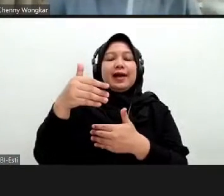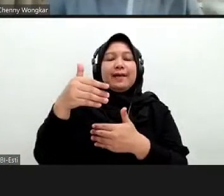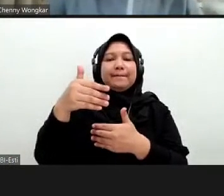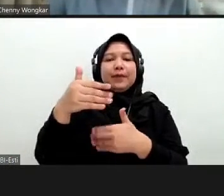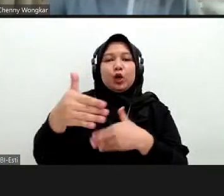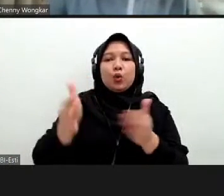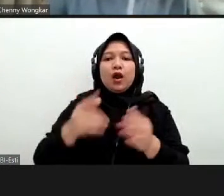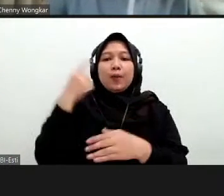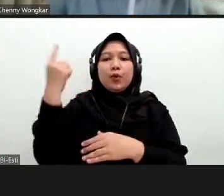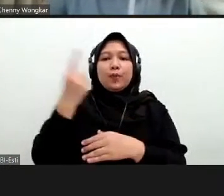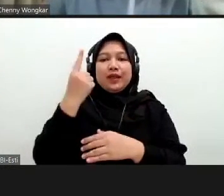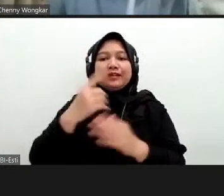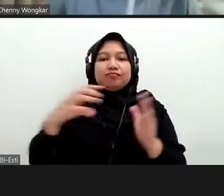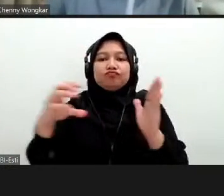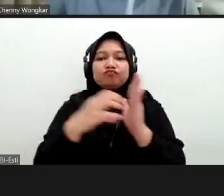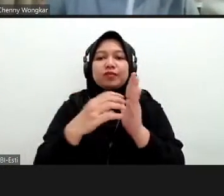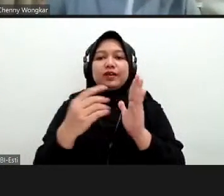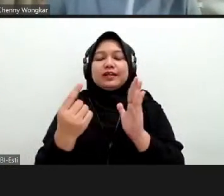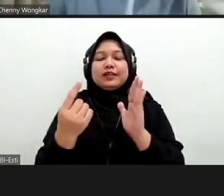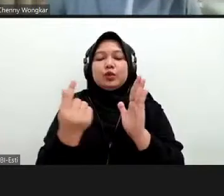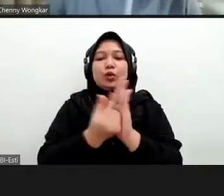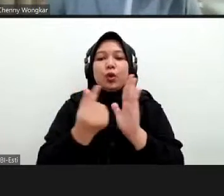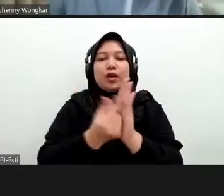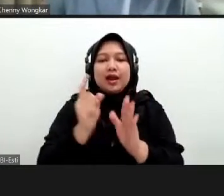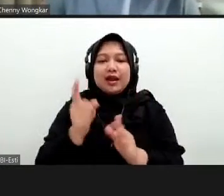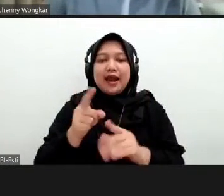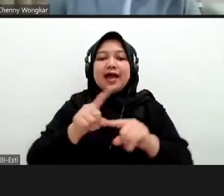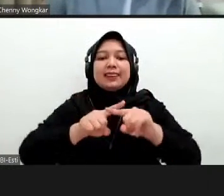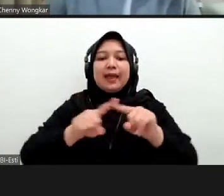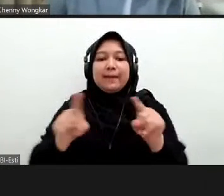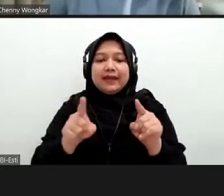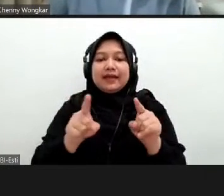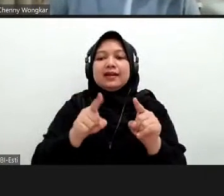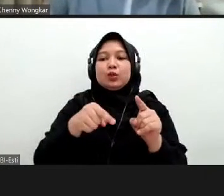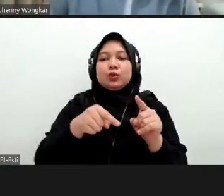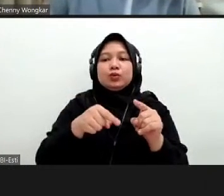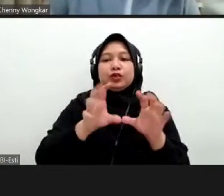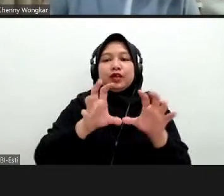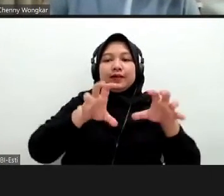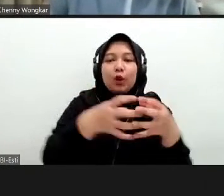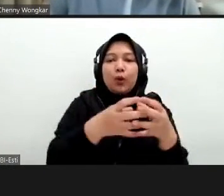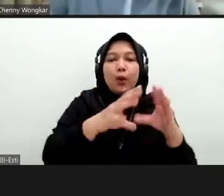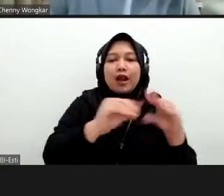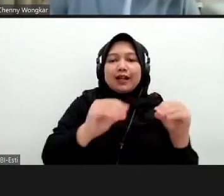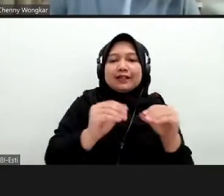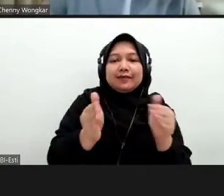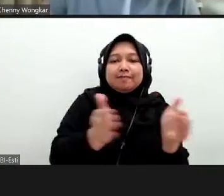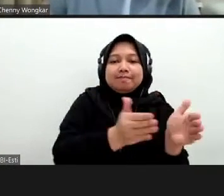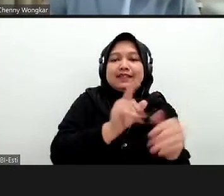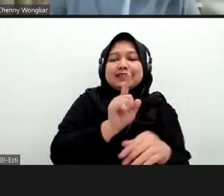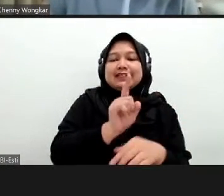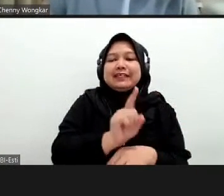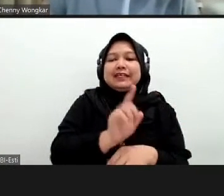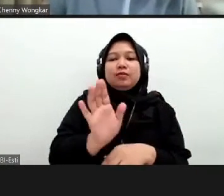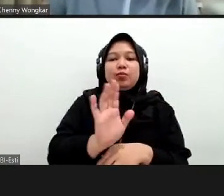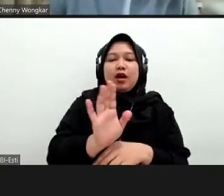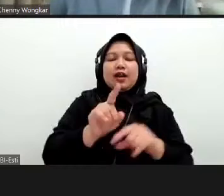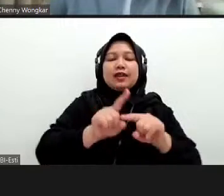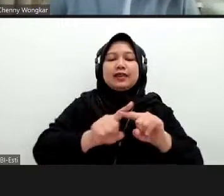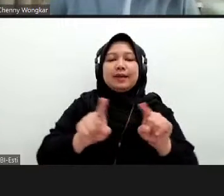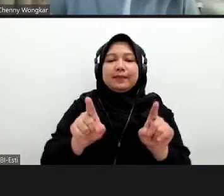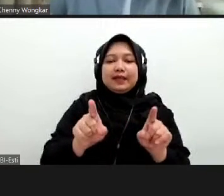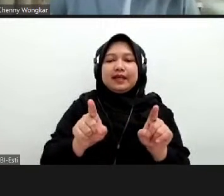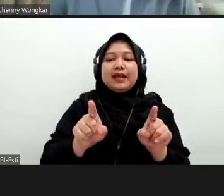merupakan 20 presidency, when the Italian were, held that presidency, 2021 is being mentioned at